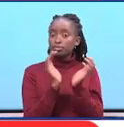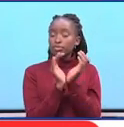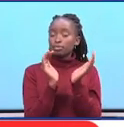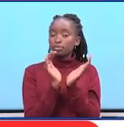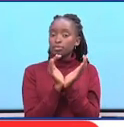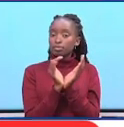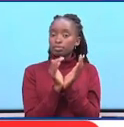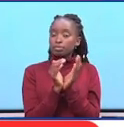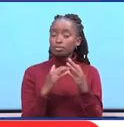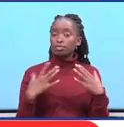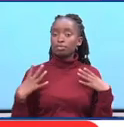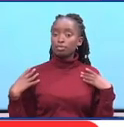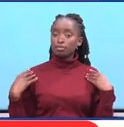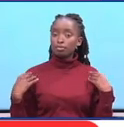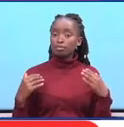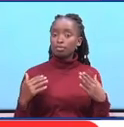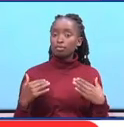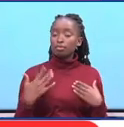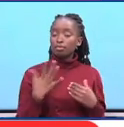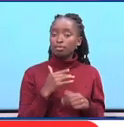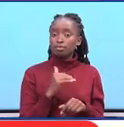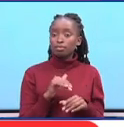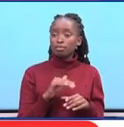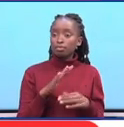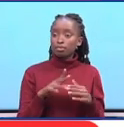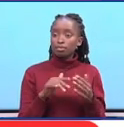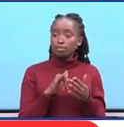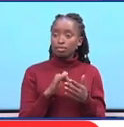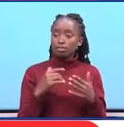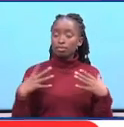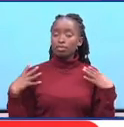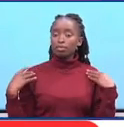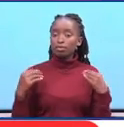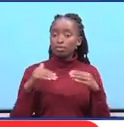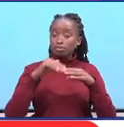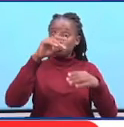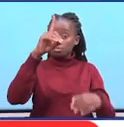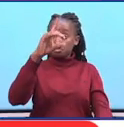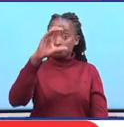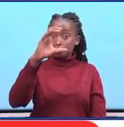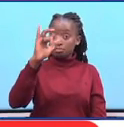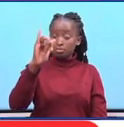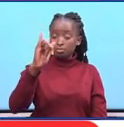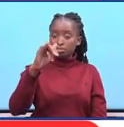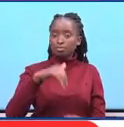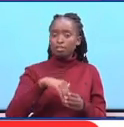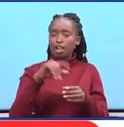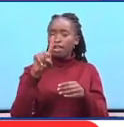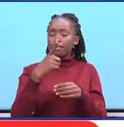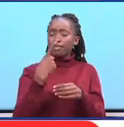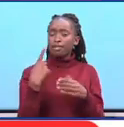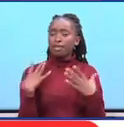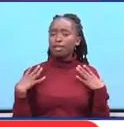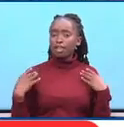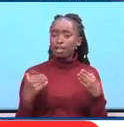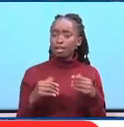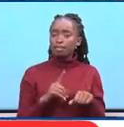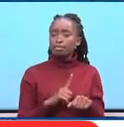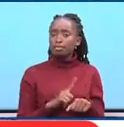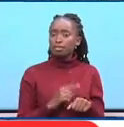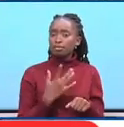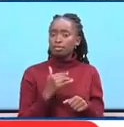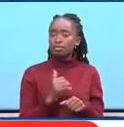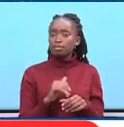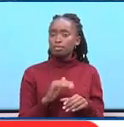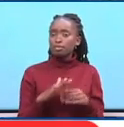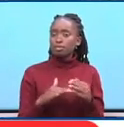Arena. The Bankers came up against some resistance from DCI in the first set, however, won it narrowly before dominating the remaining